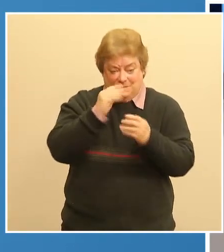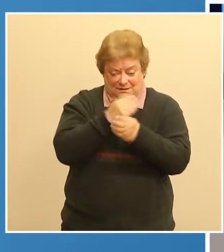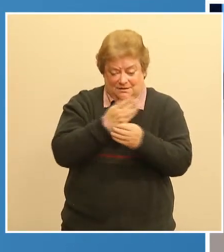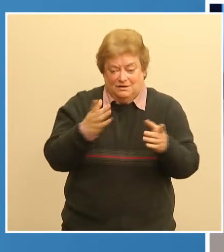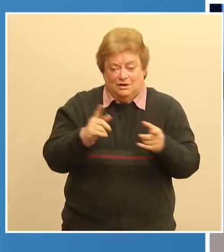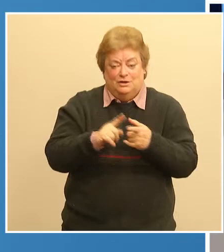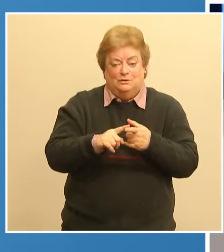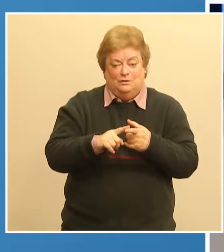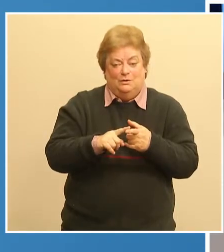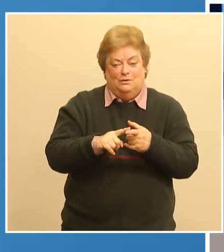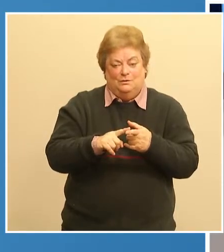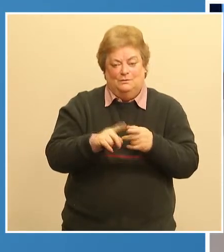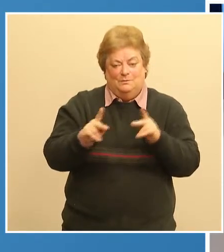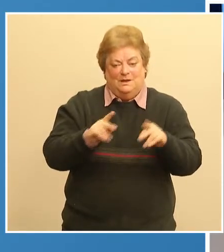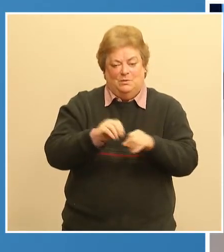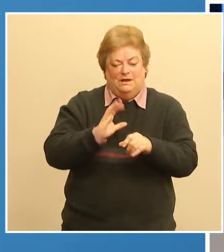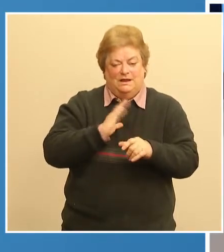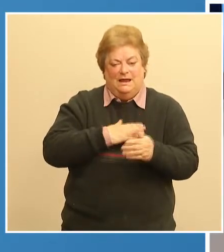the community.